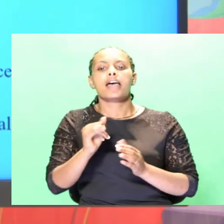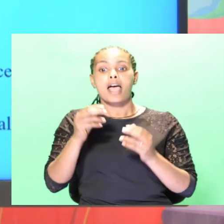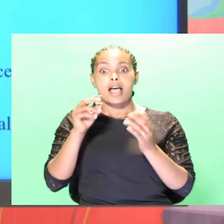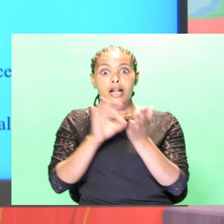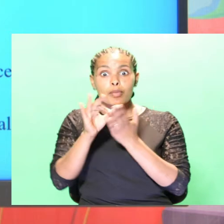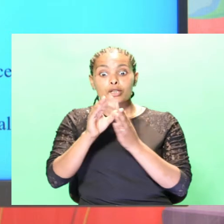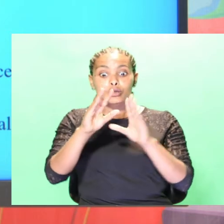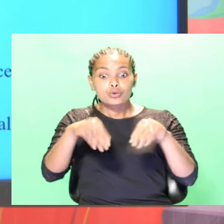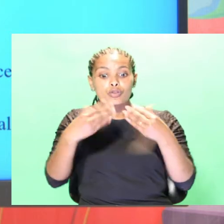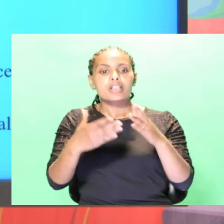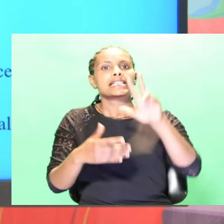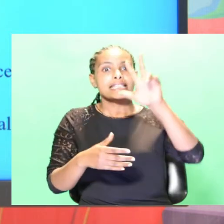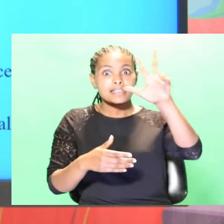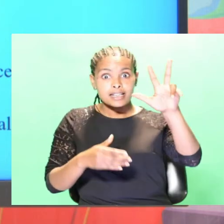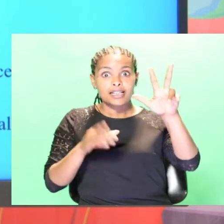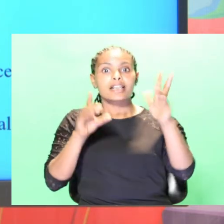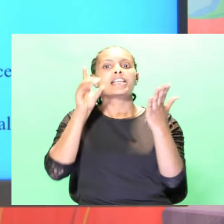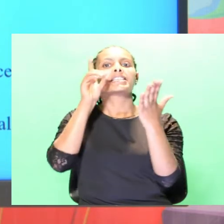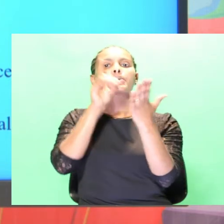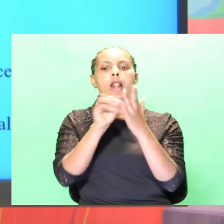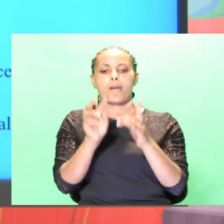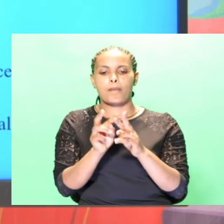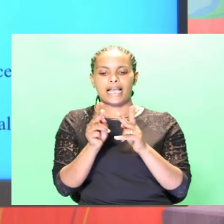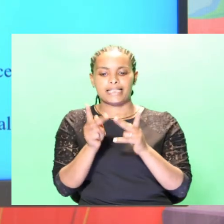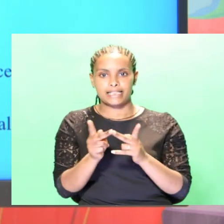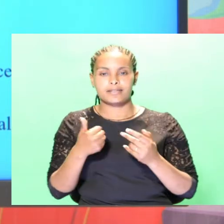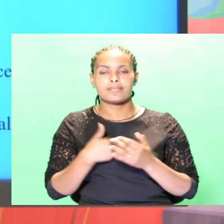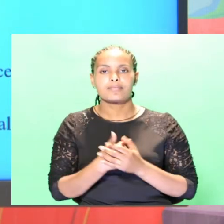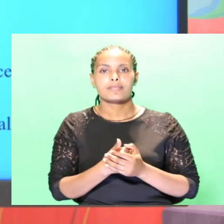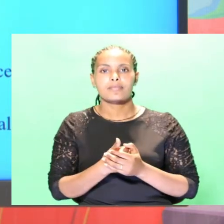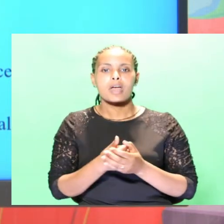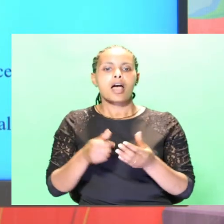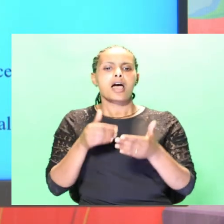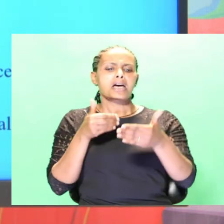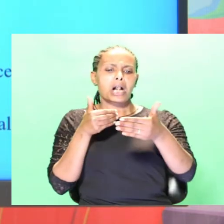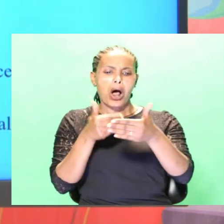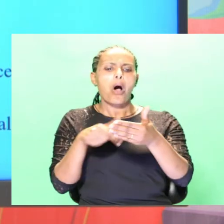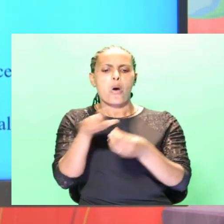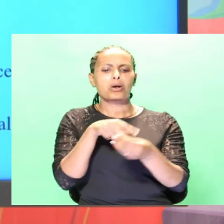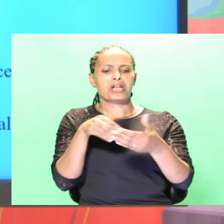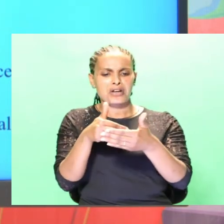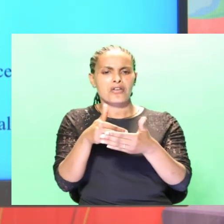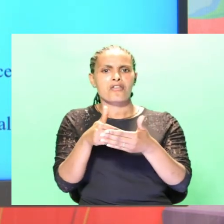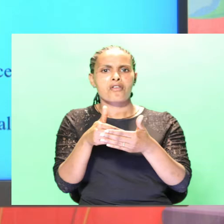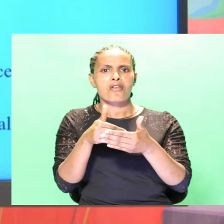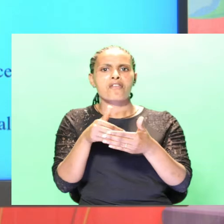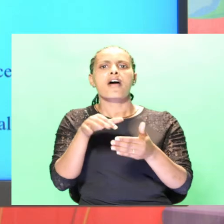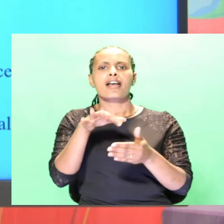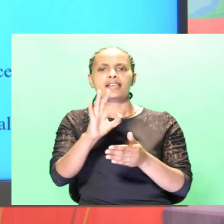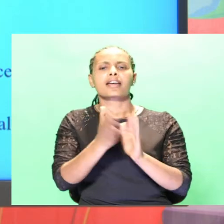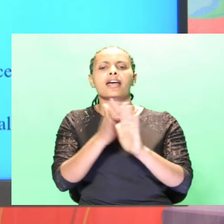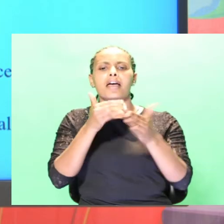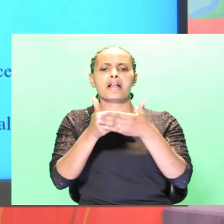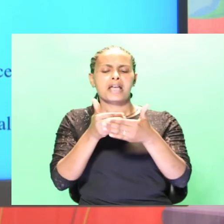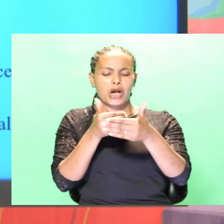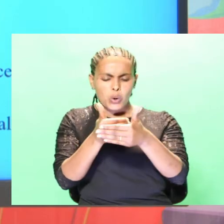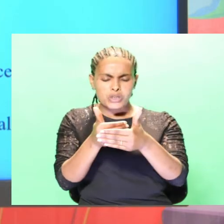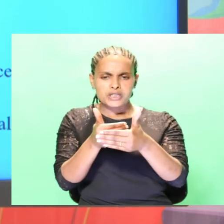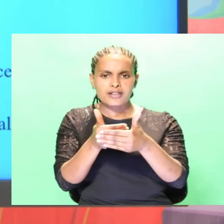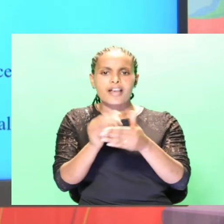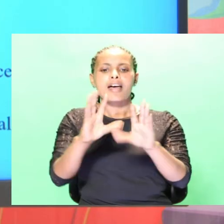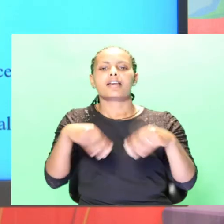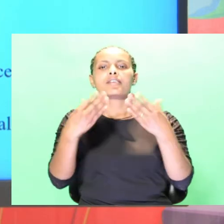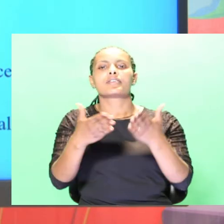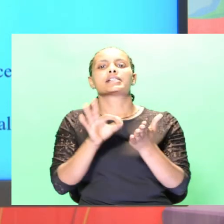number given to 3 decimal places. Rounding off means finding a number that is closest